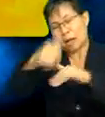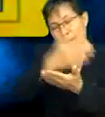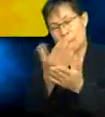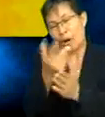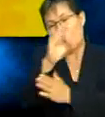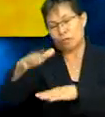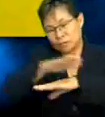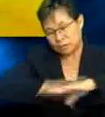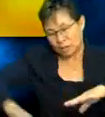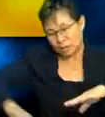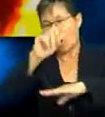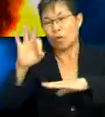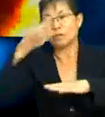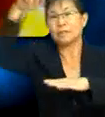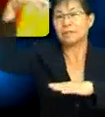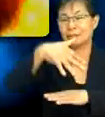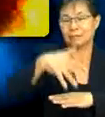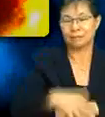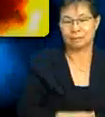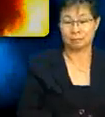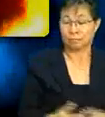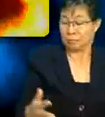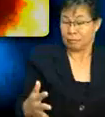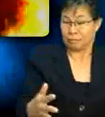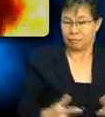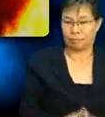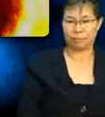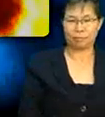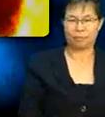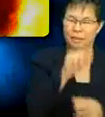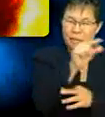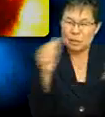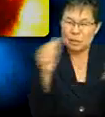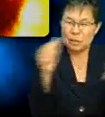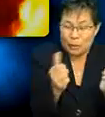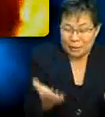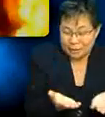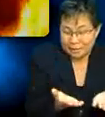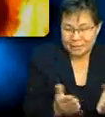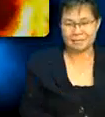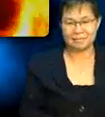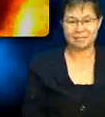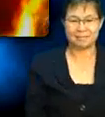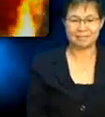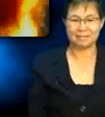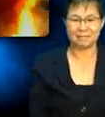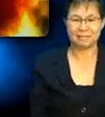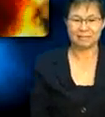of the surface of the sun. Yep, it's a bit cooler here.